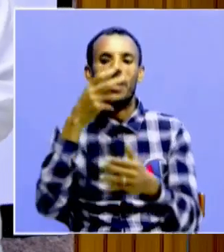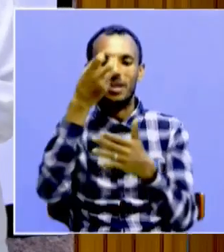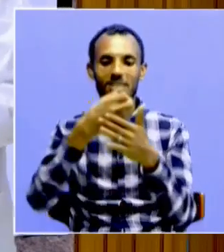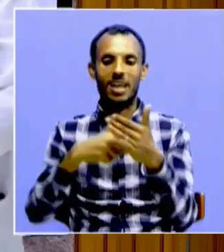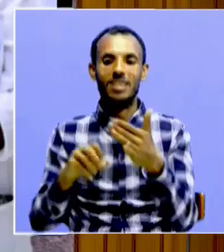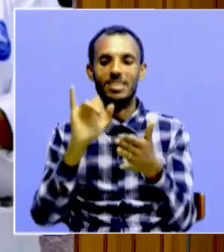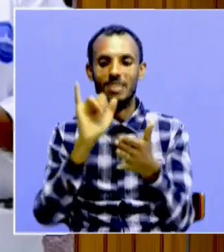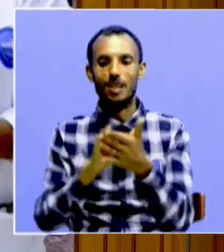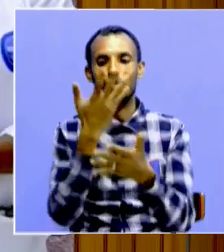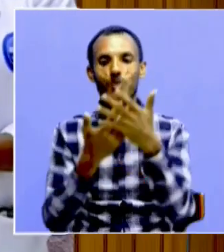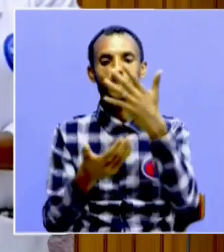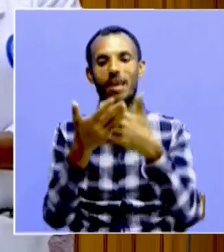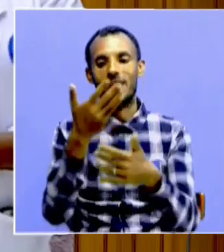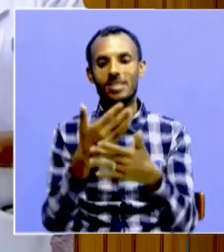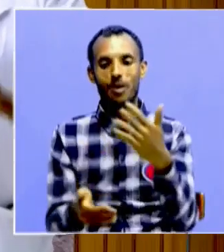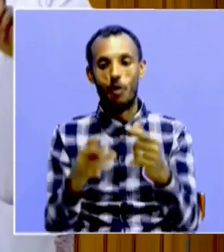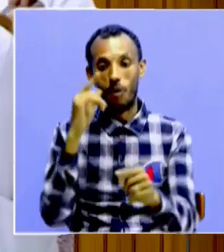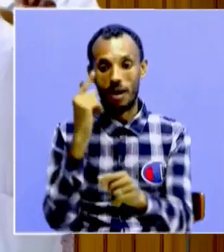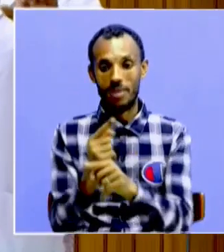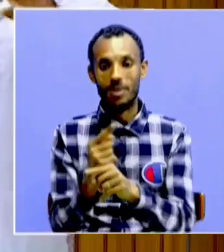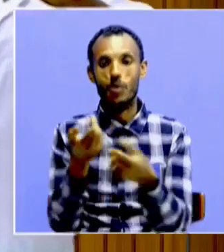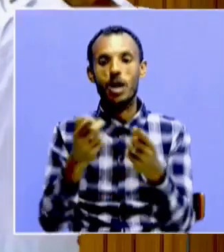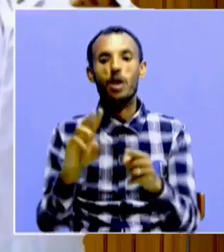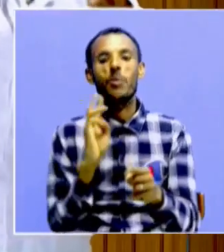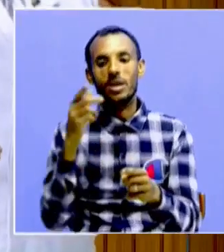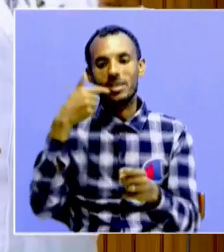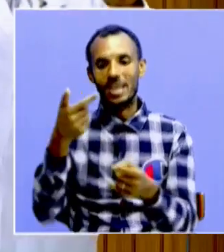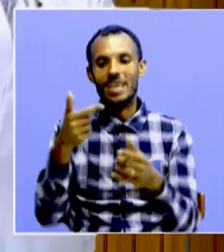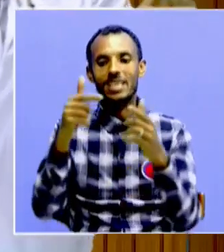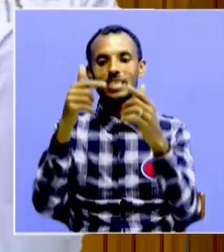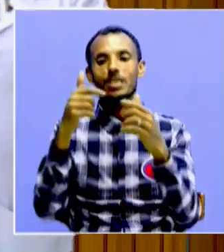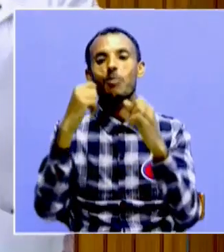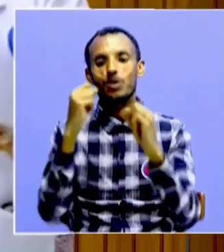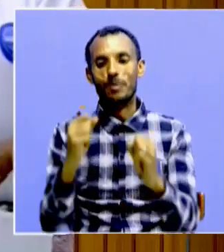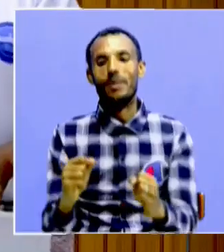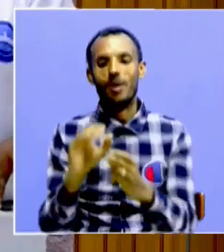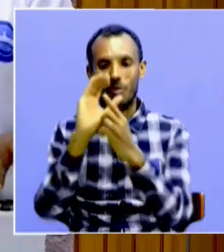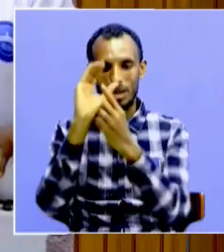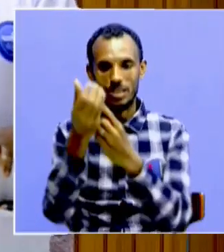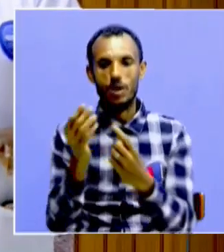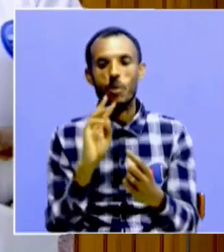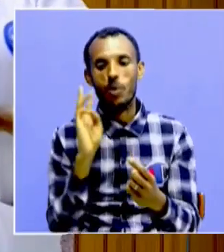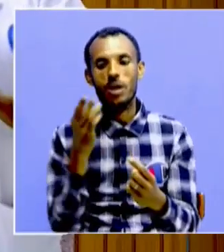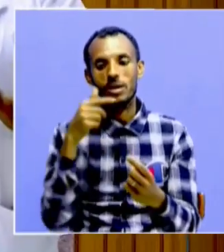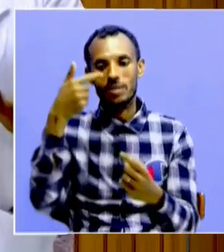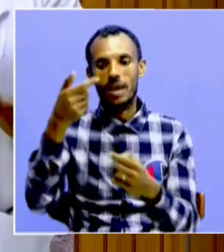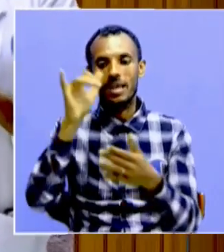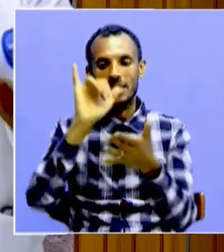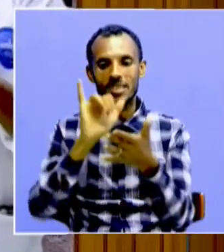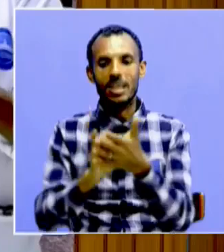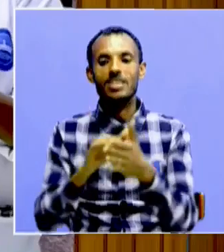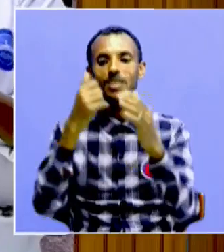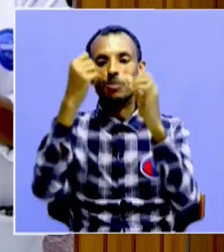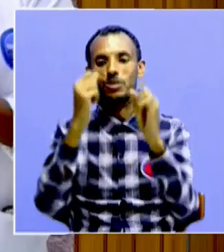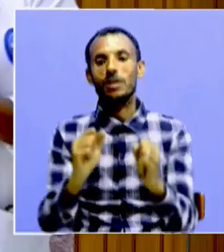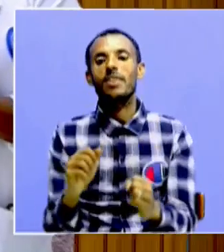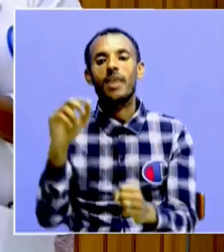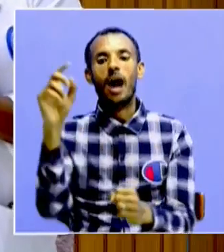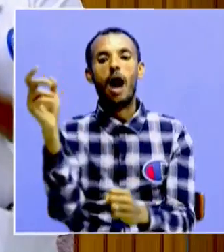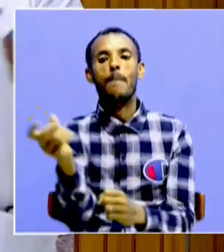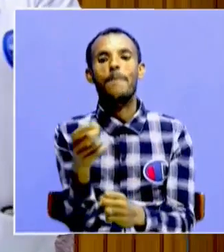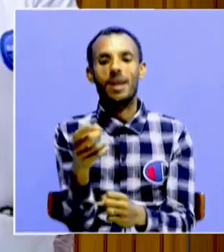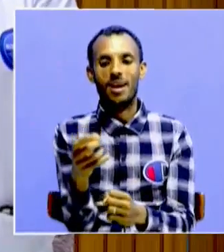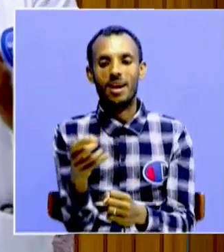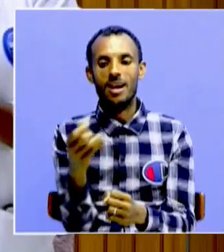that you are discussing. All right? When we say the possibility condition, we said that the possibility to happen